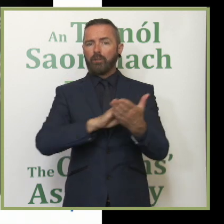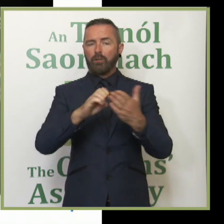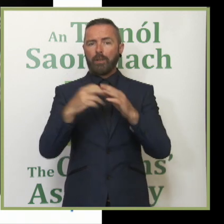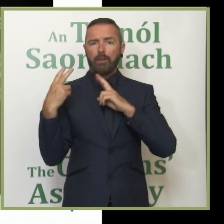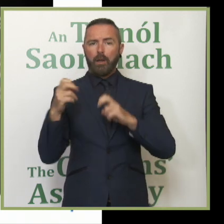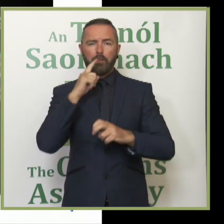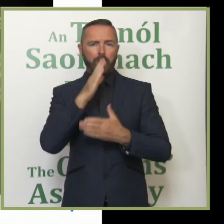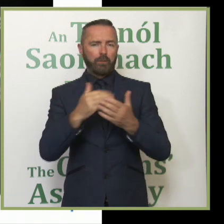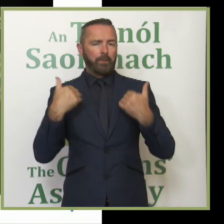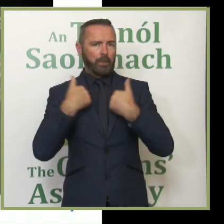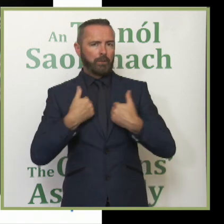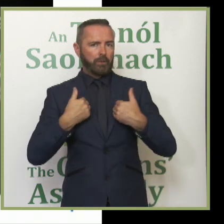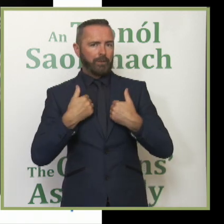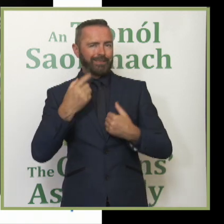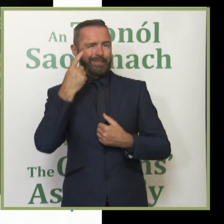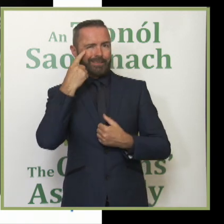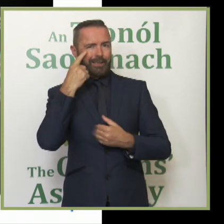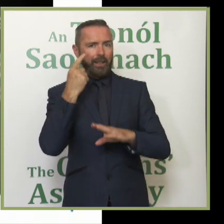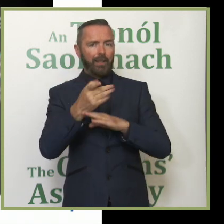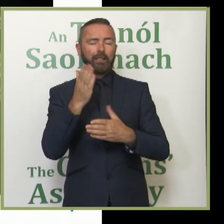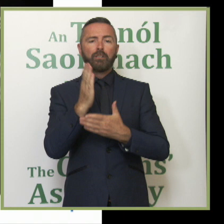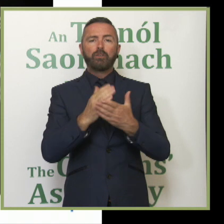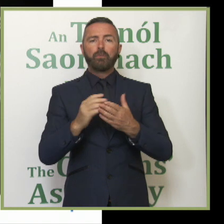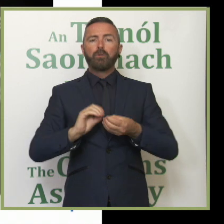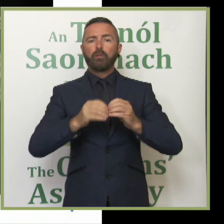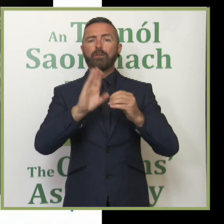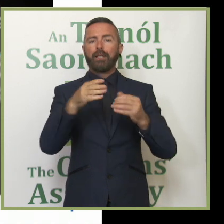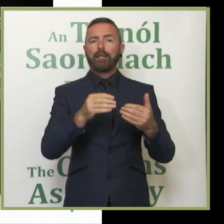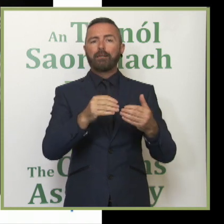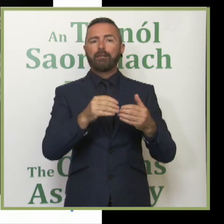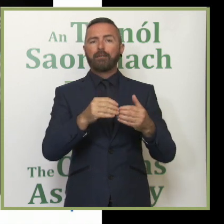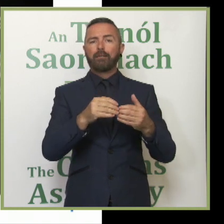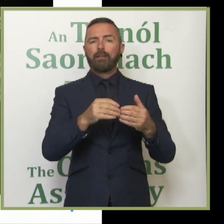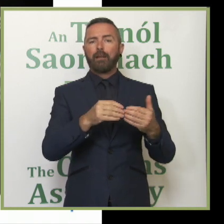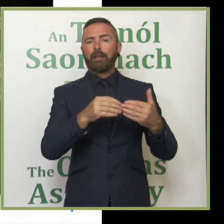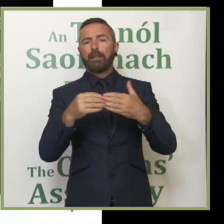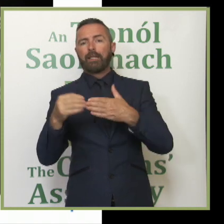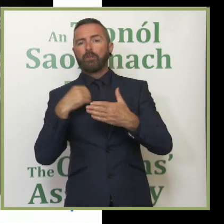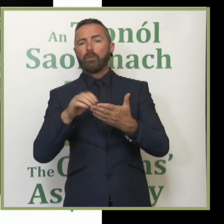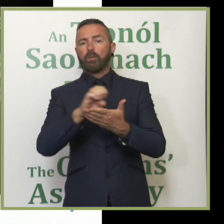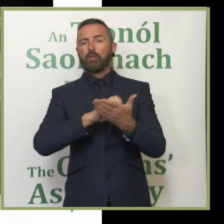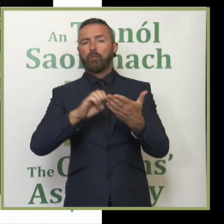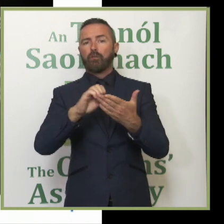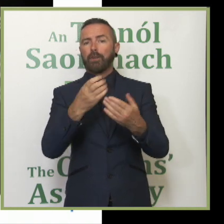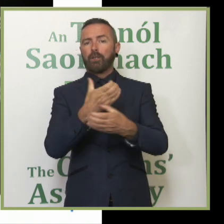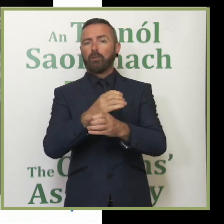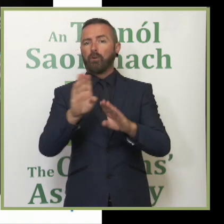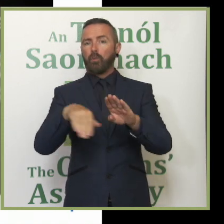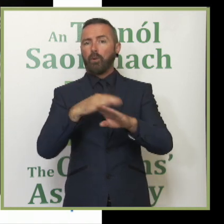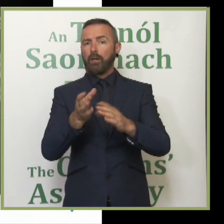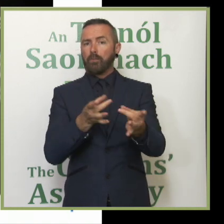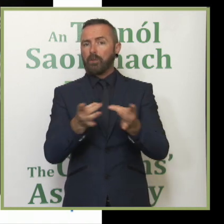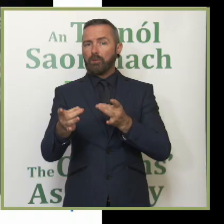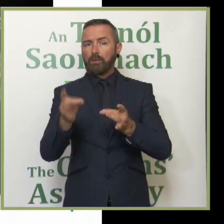concern that some of this production could leak onto European markets in the countries where it is produced or the countries that it